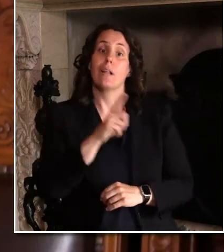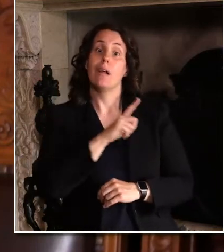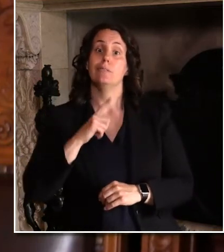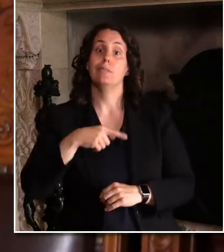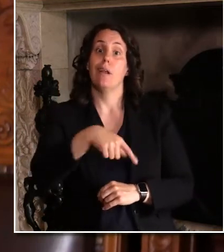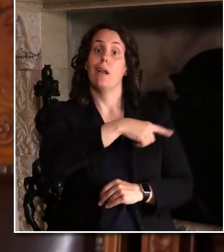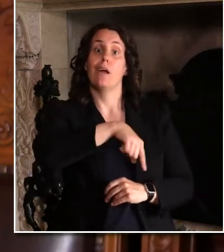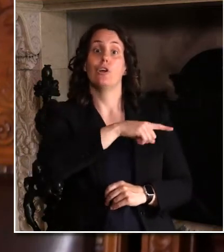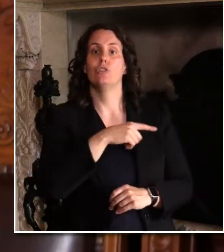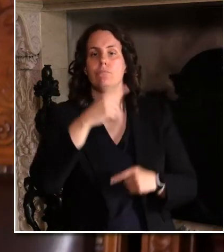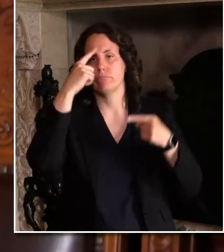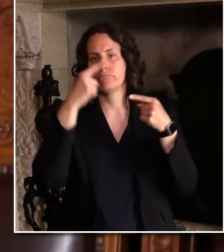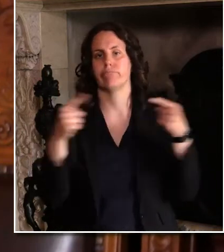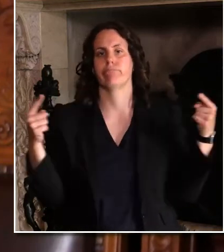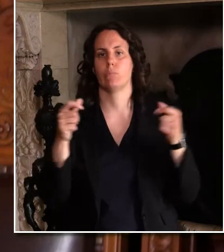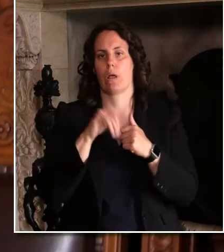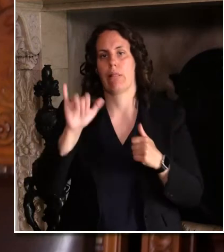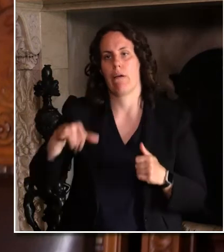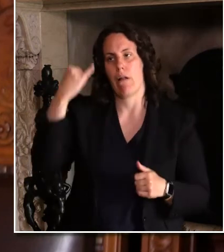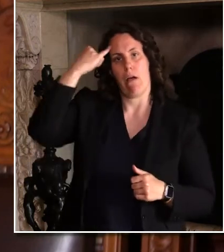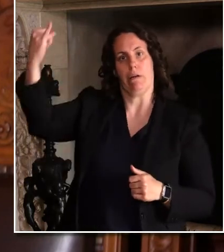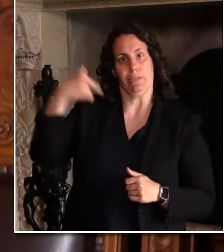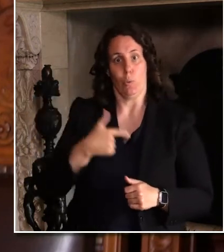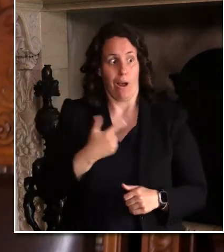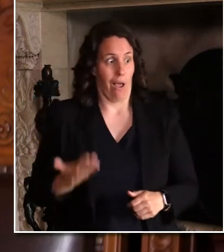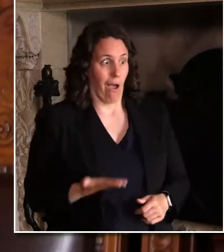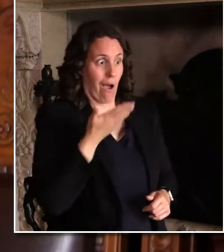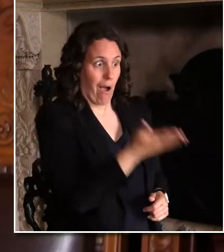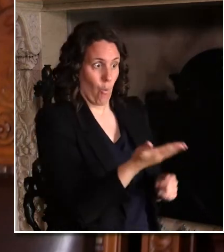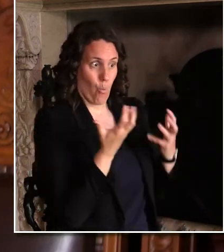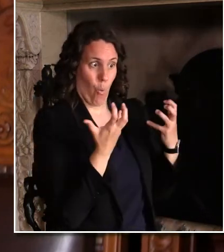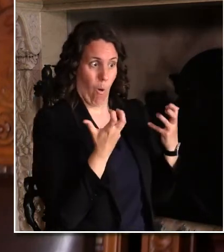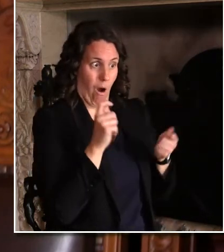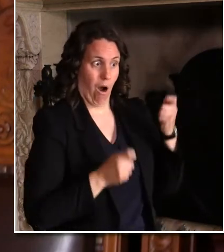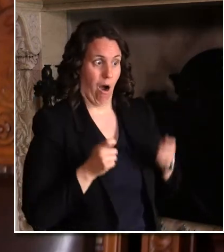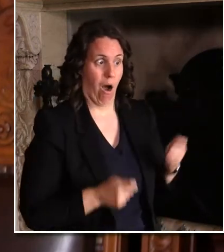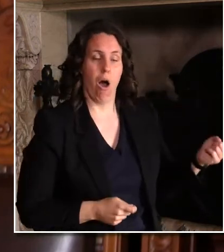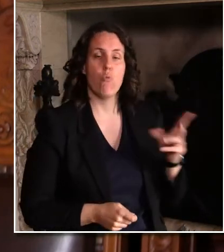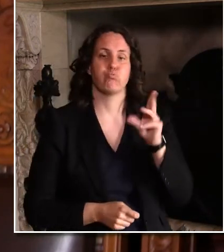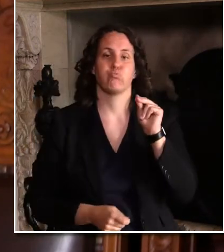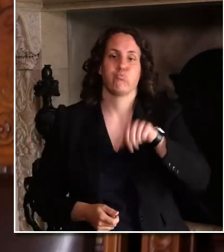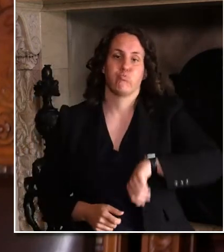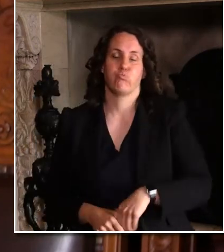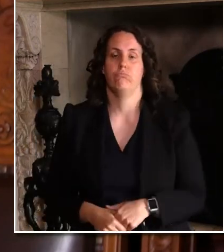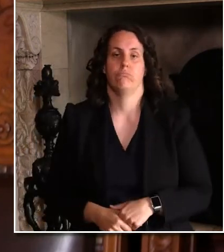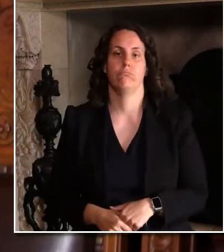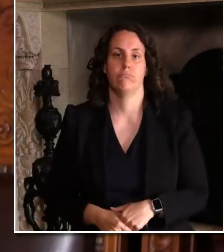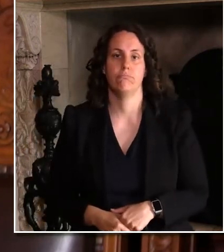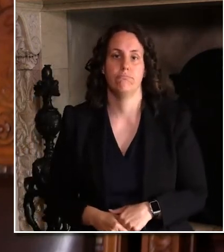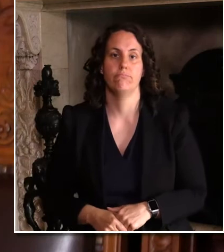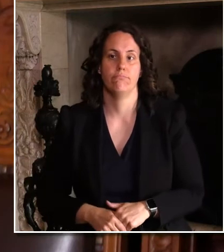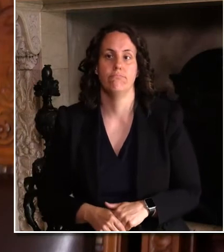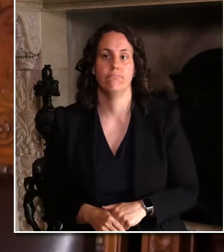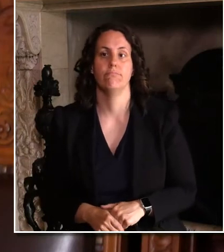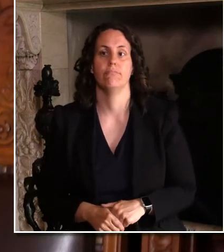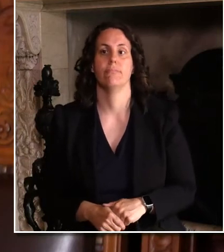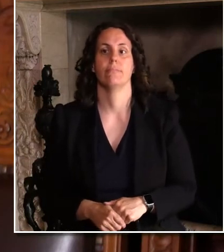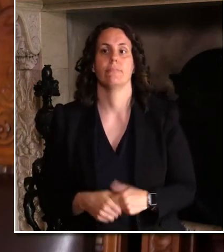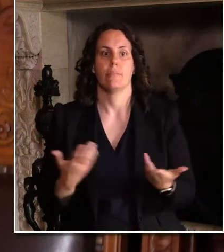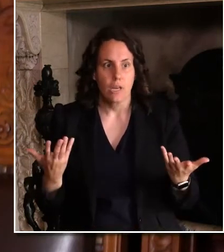rulemaking process. And we've been looking at with a number of agencies in terms of what can we do through the